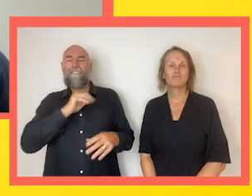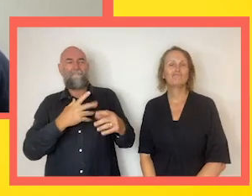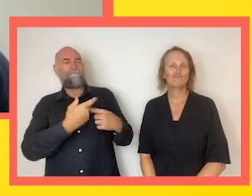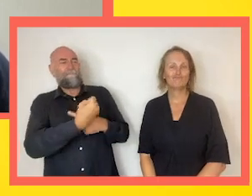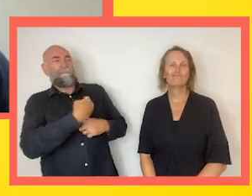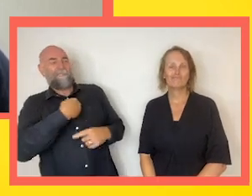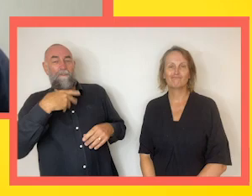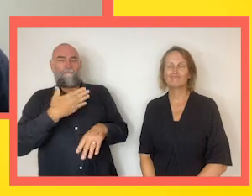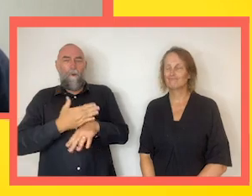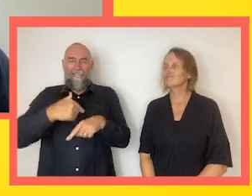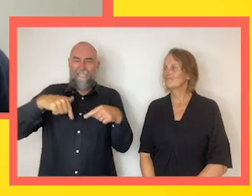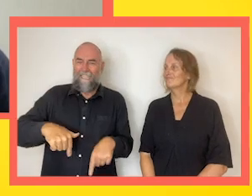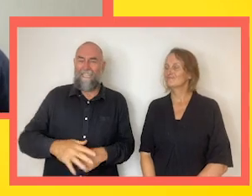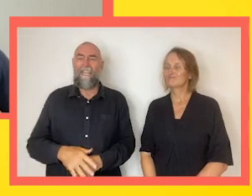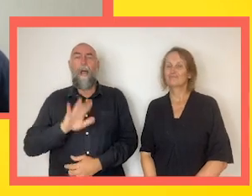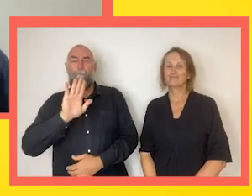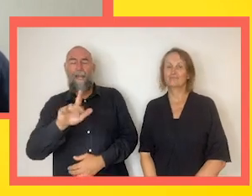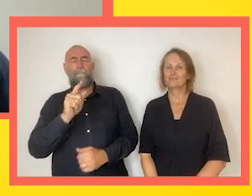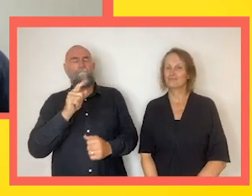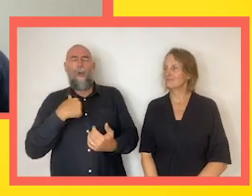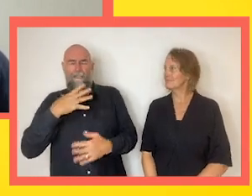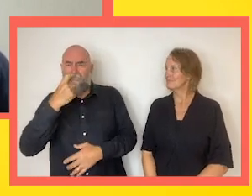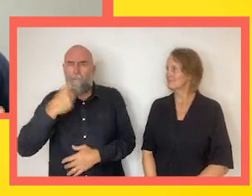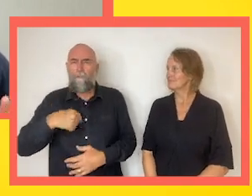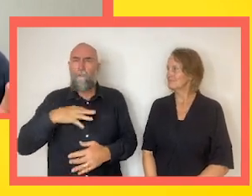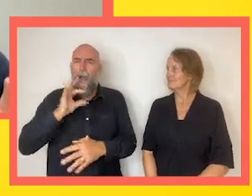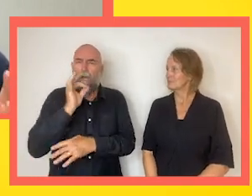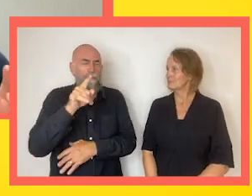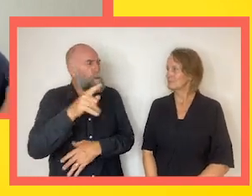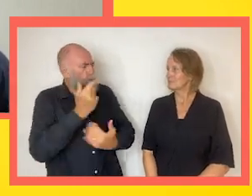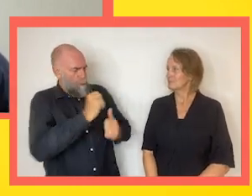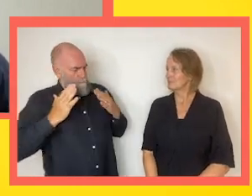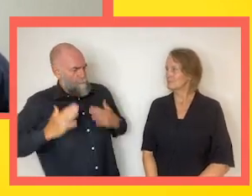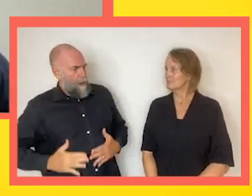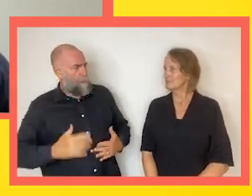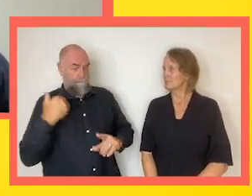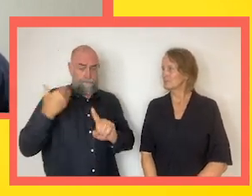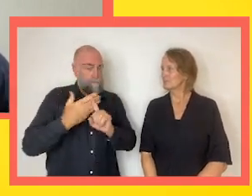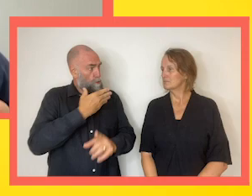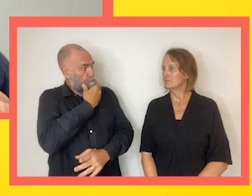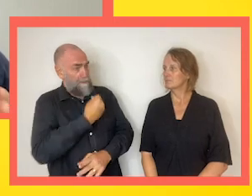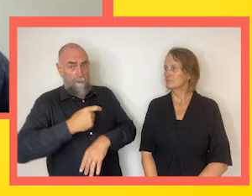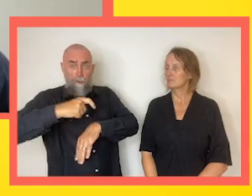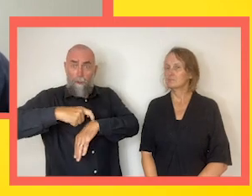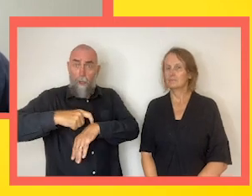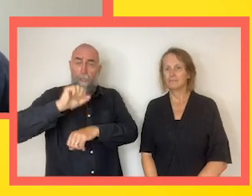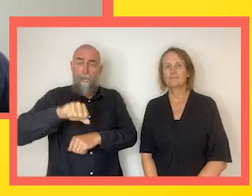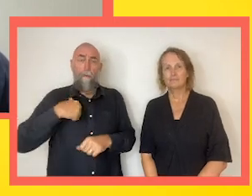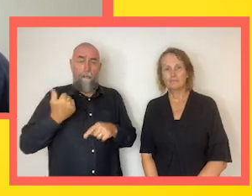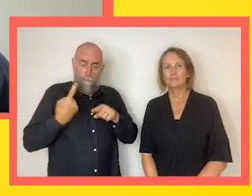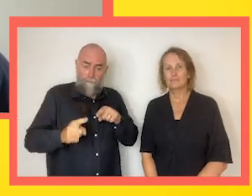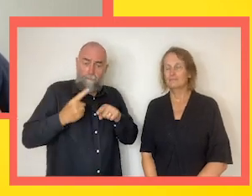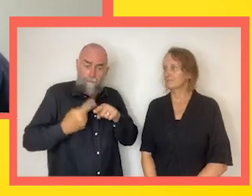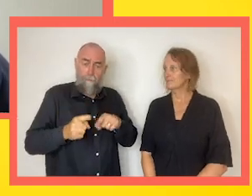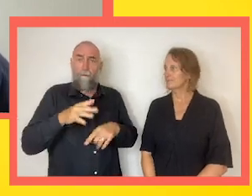Ripper anchor seat. How's the body feeling, mate? You've come through the Christmas period. Qualification